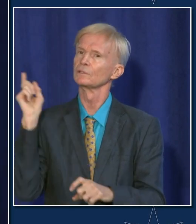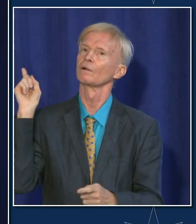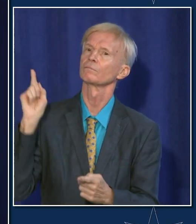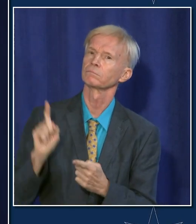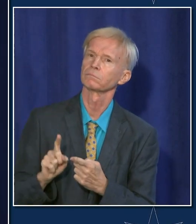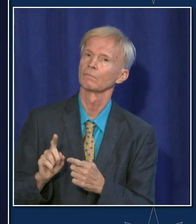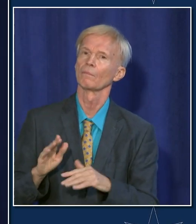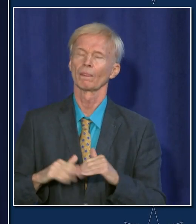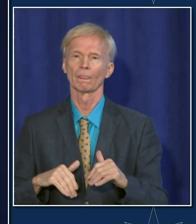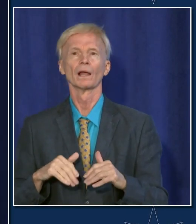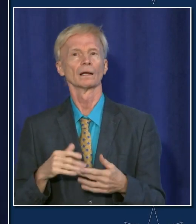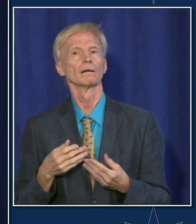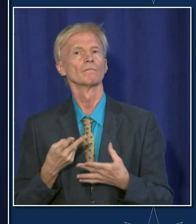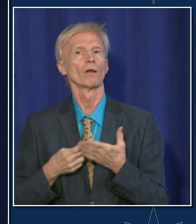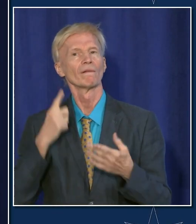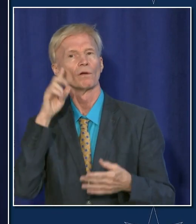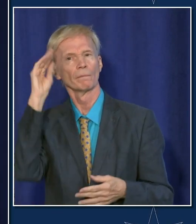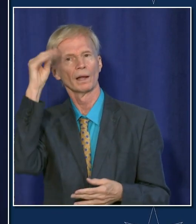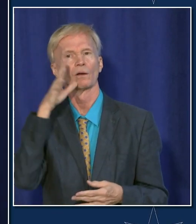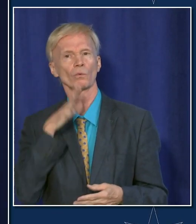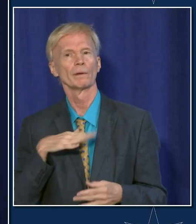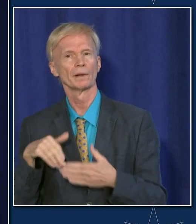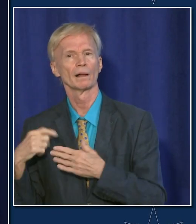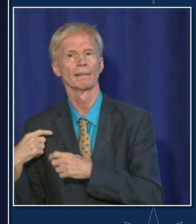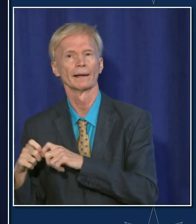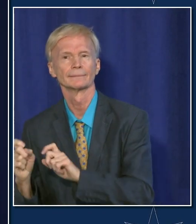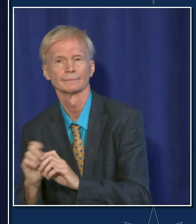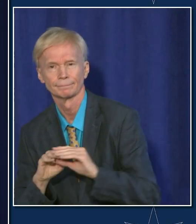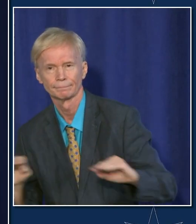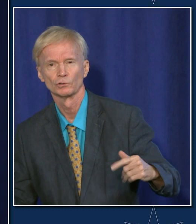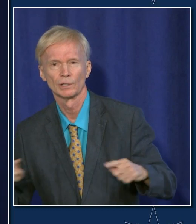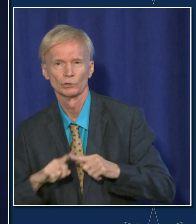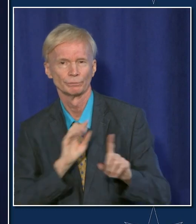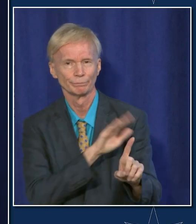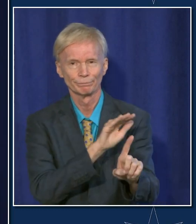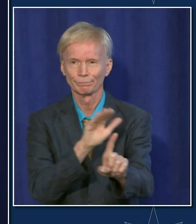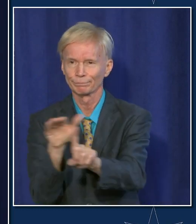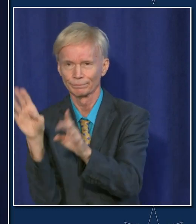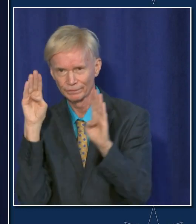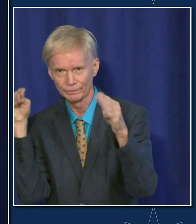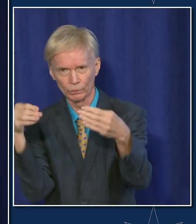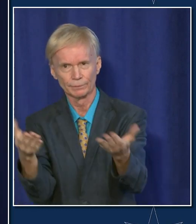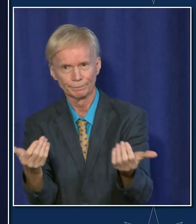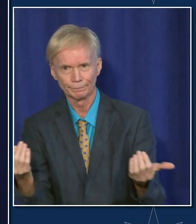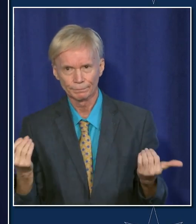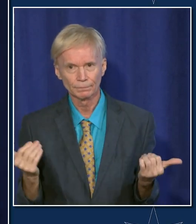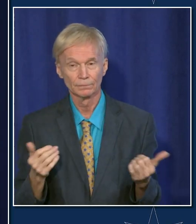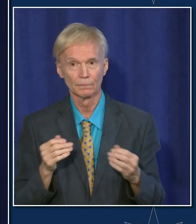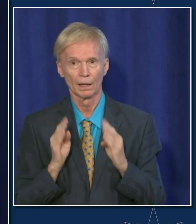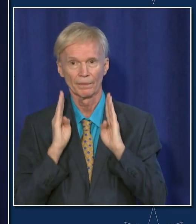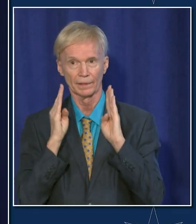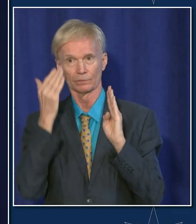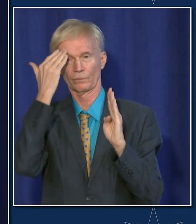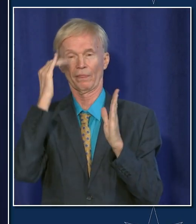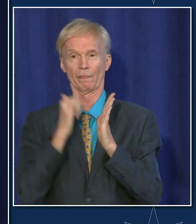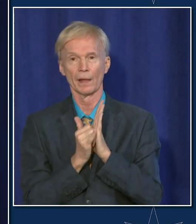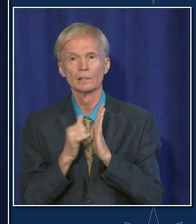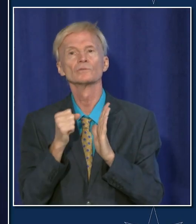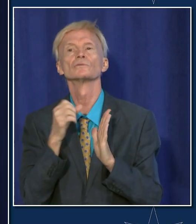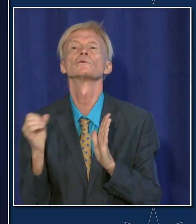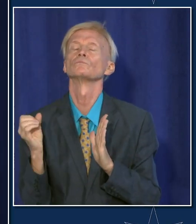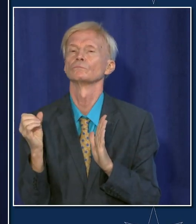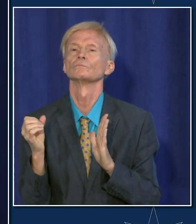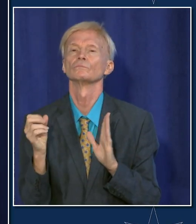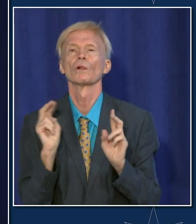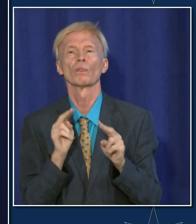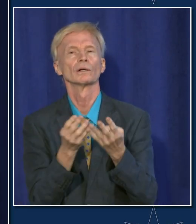both men and women. And so we're doing more focused outreach with that attention. And I encourage you, again, take a look